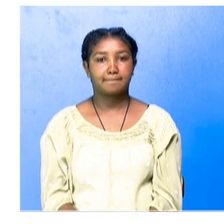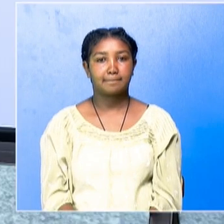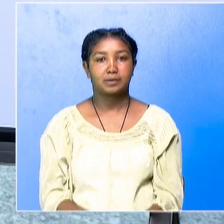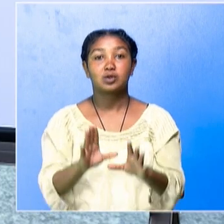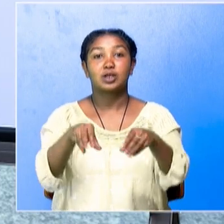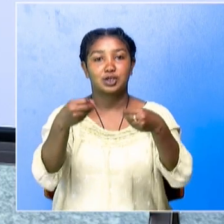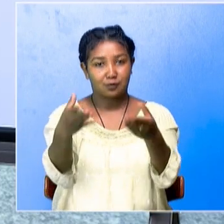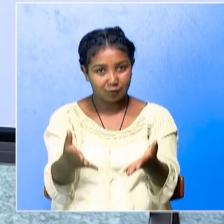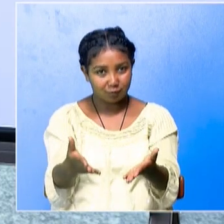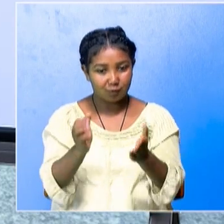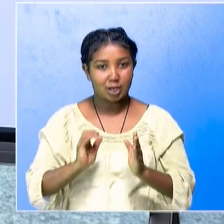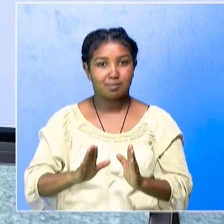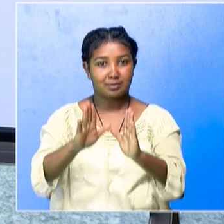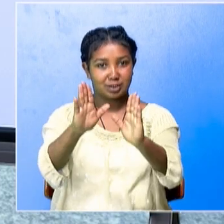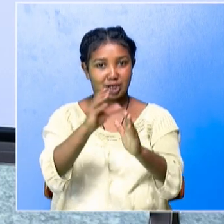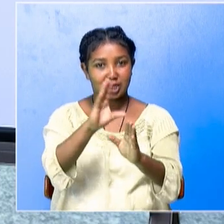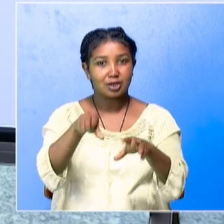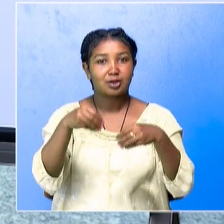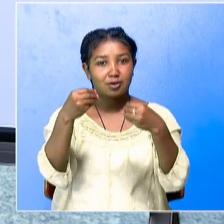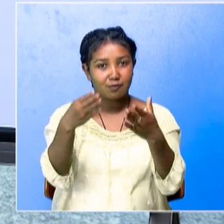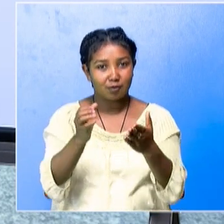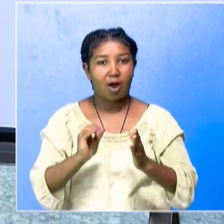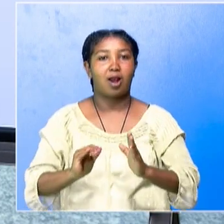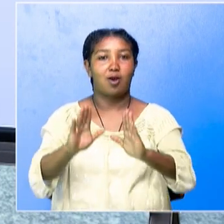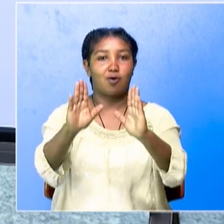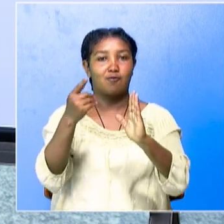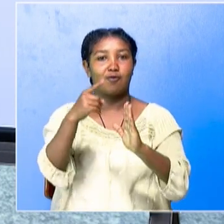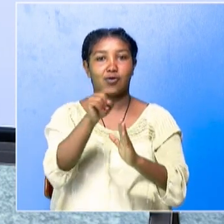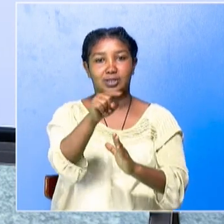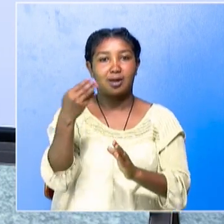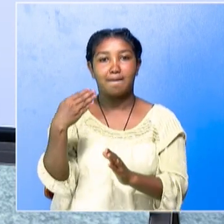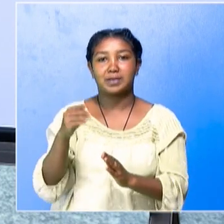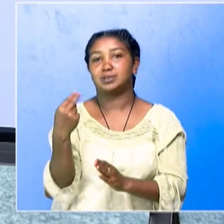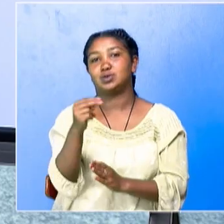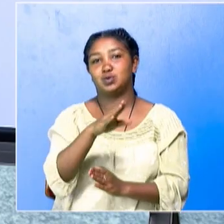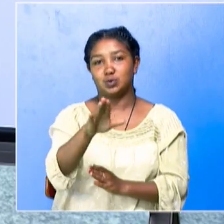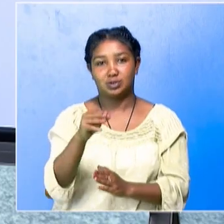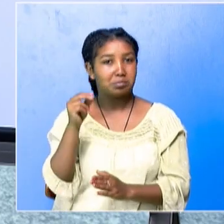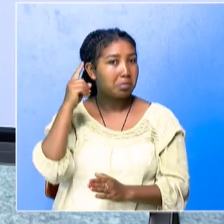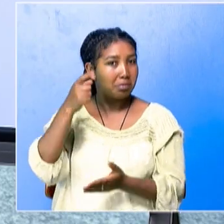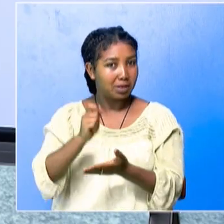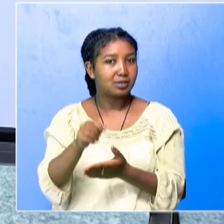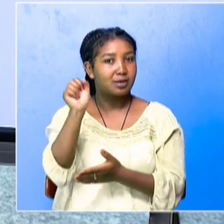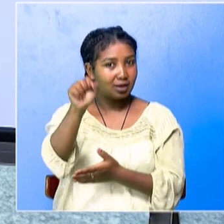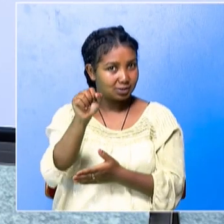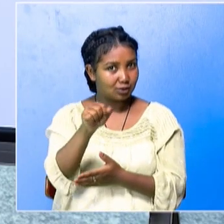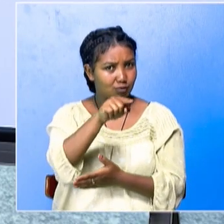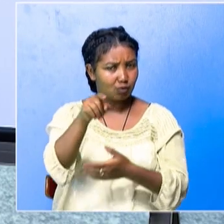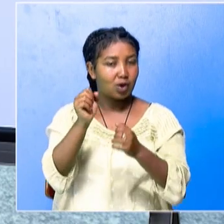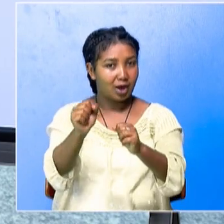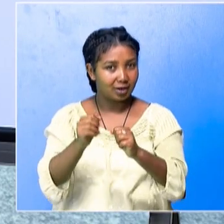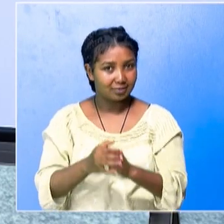Just give you a permission and give you allow for his pencil or her pencil. Yes, you